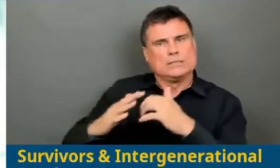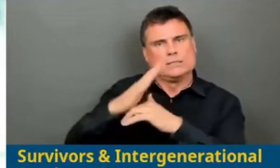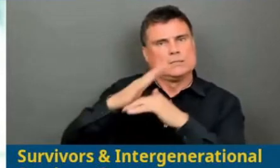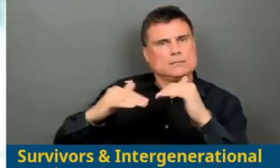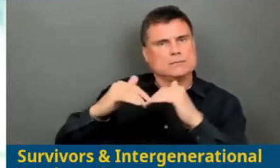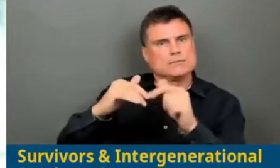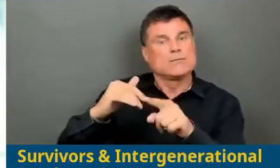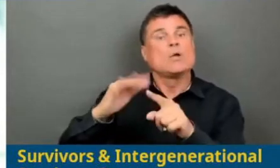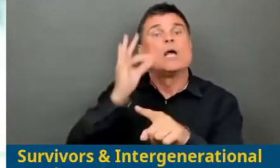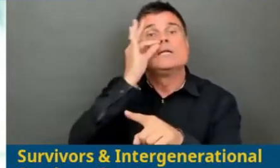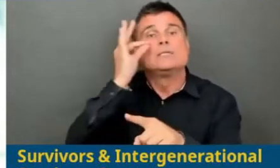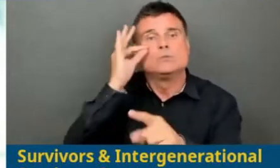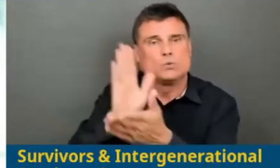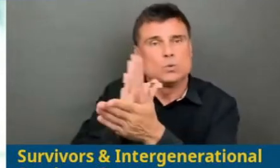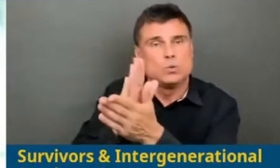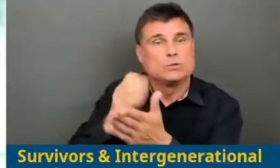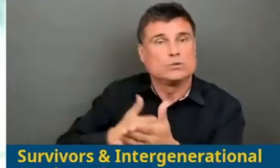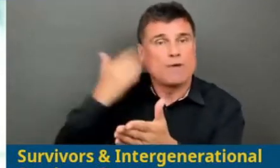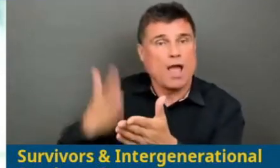30 years,